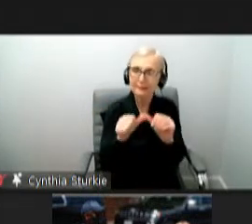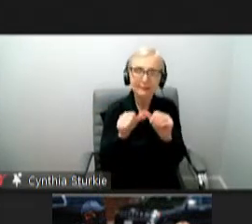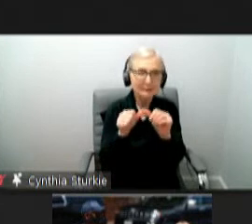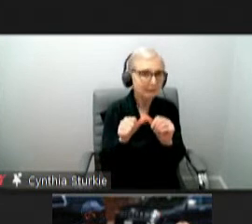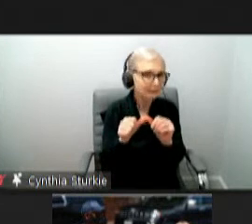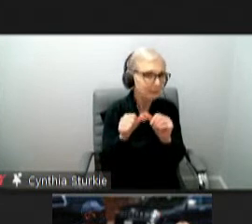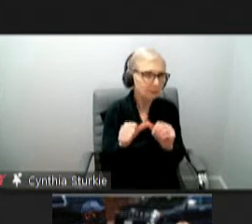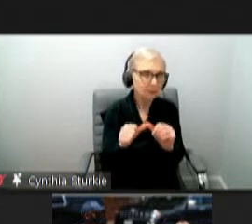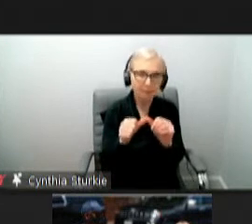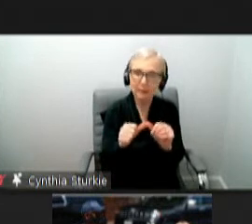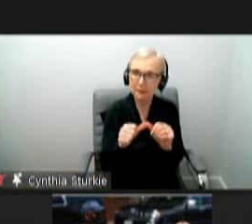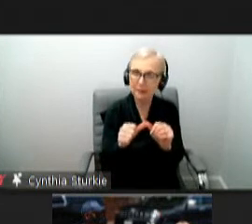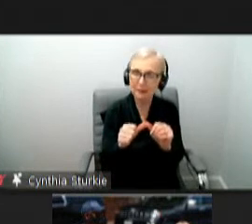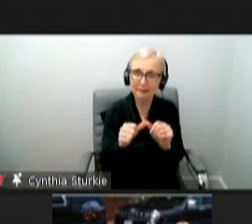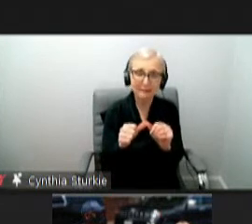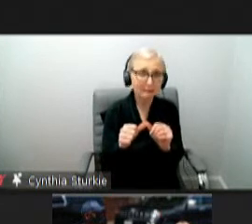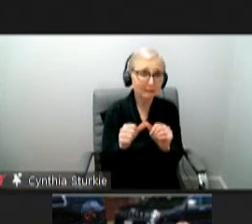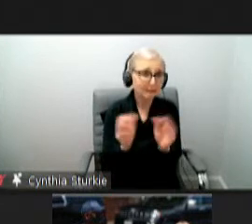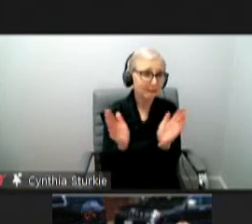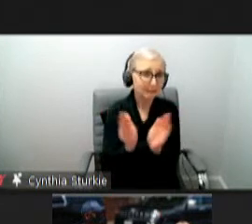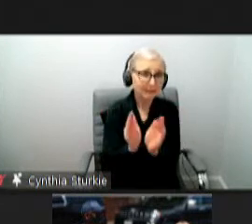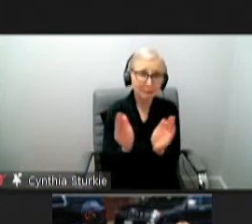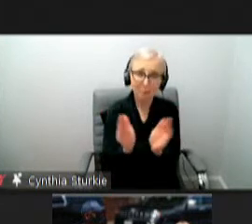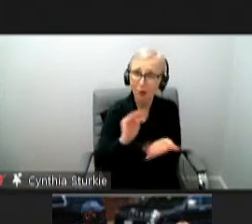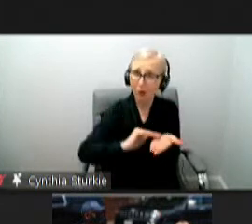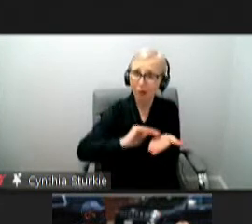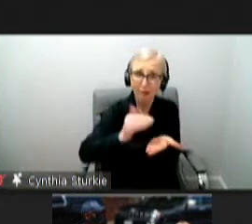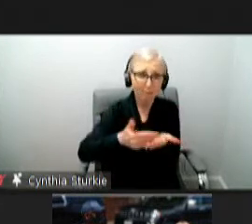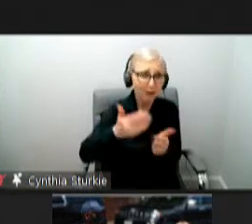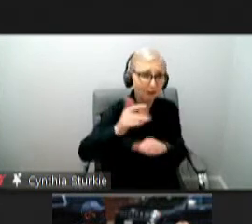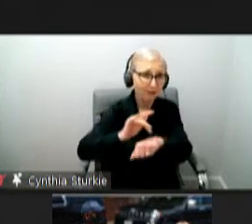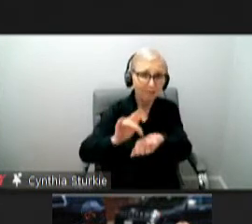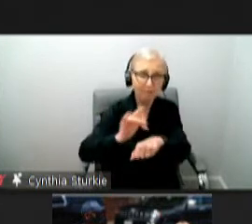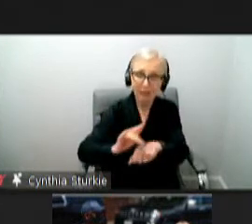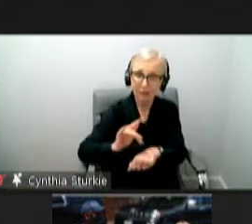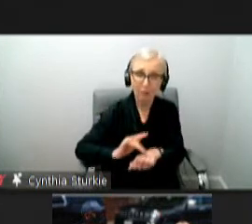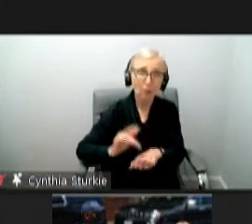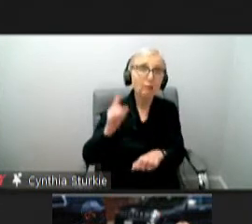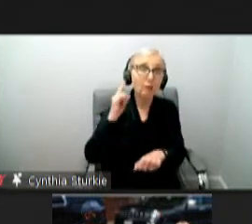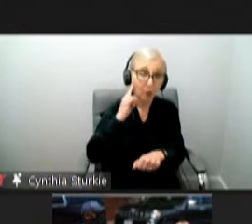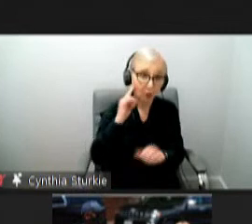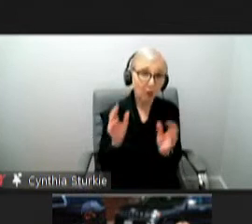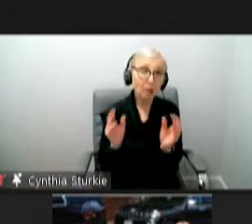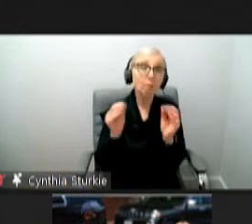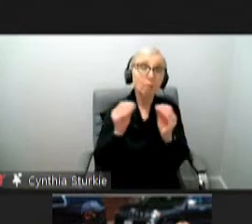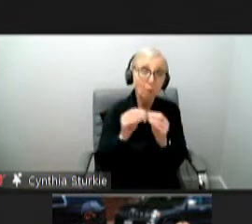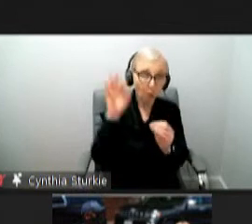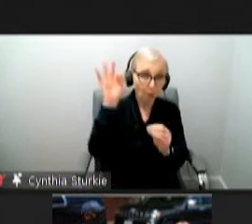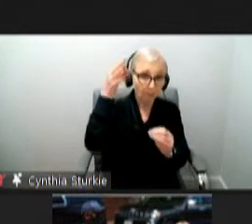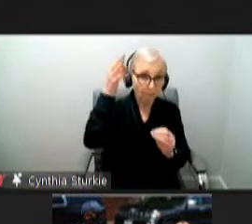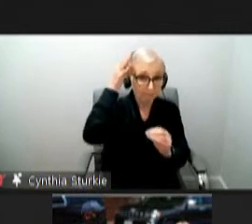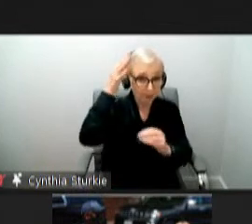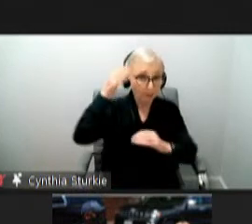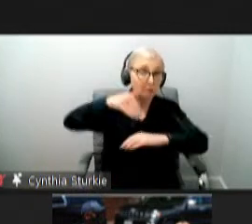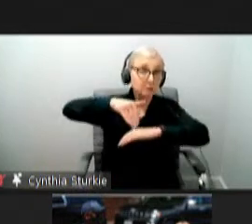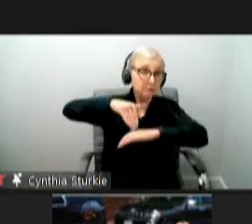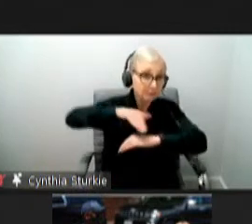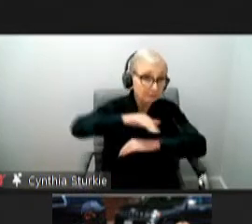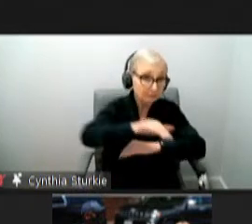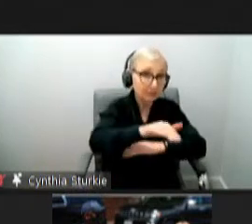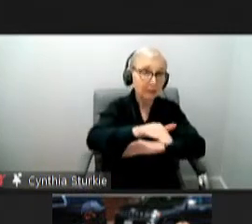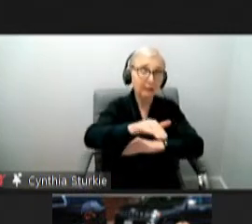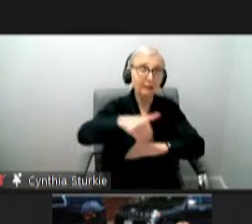be incredibly supply constrained right now. We have heard that there will be more federal supply coming in over the next